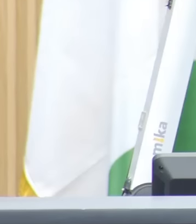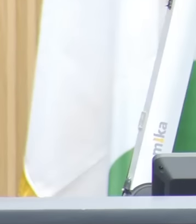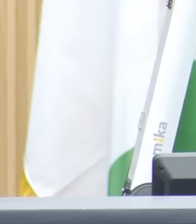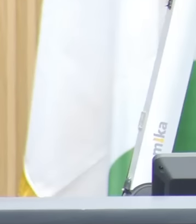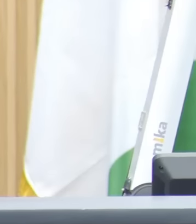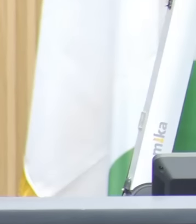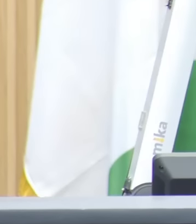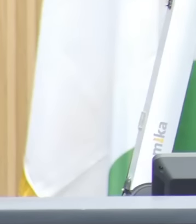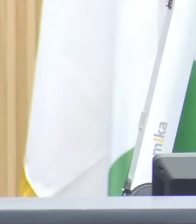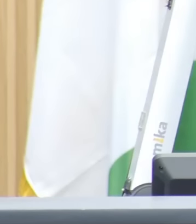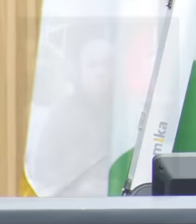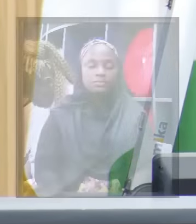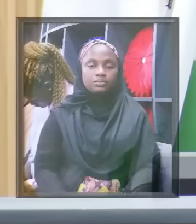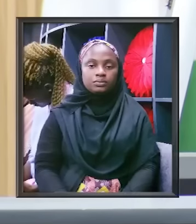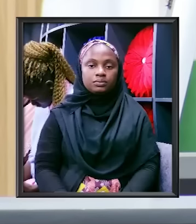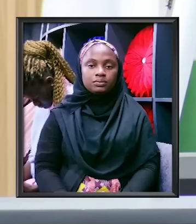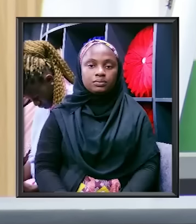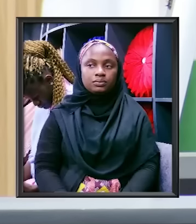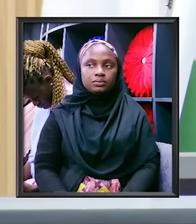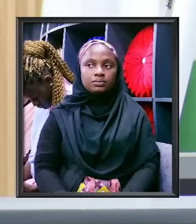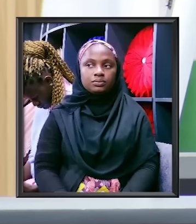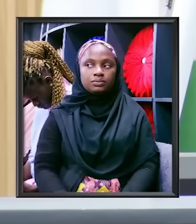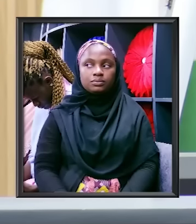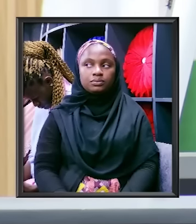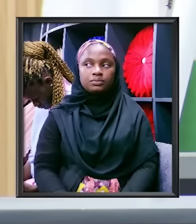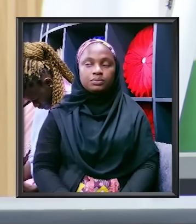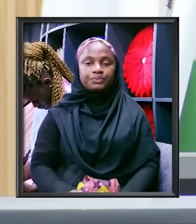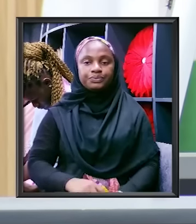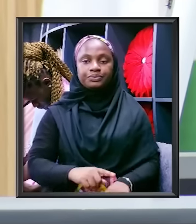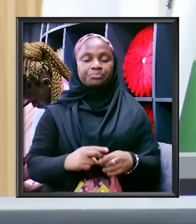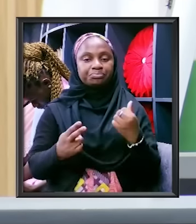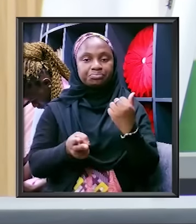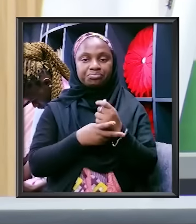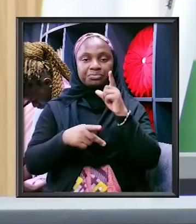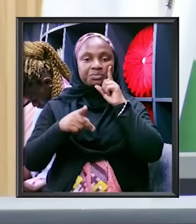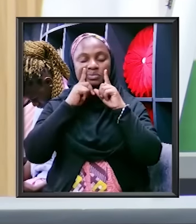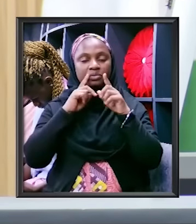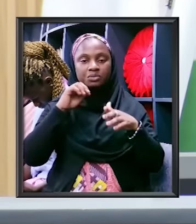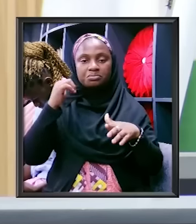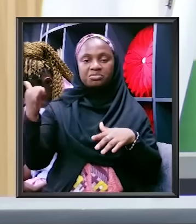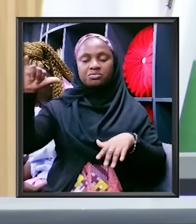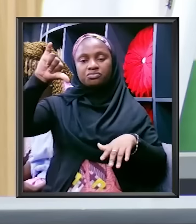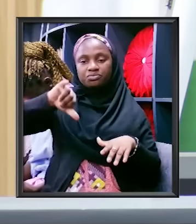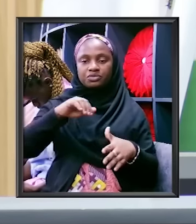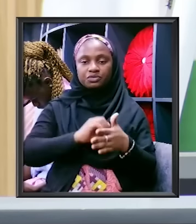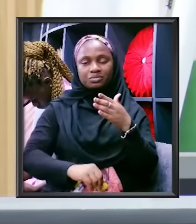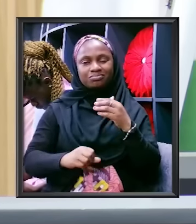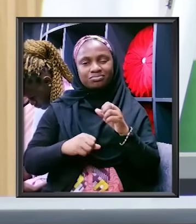28 million naira. When the person rushed to the bank, now in the bank say they don't sack him since last year.